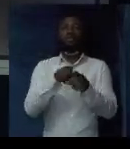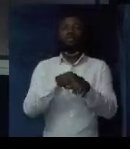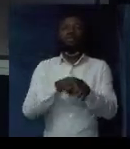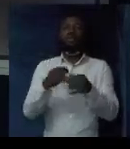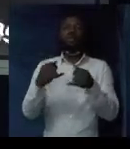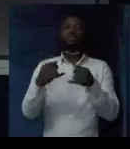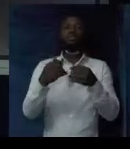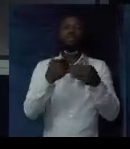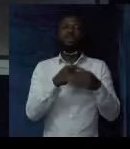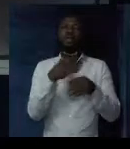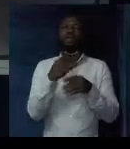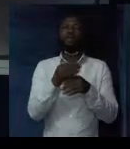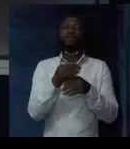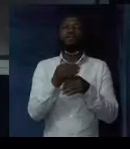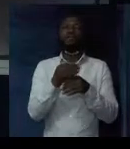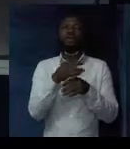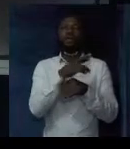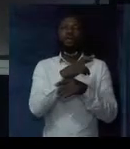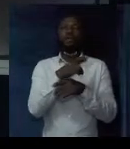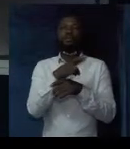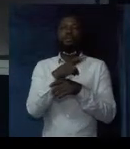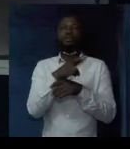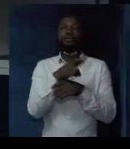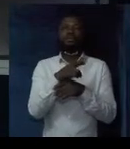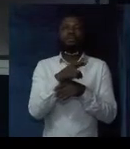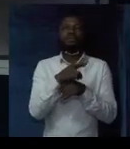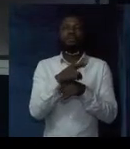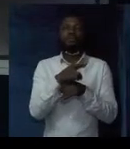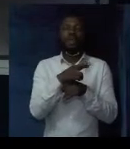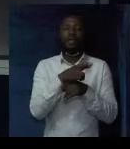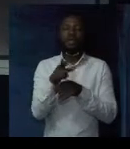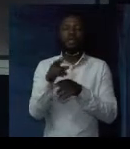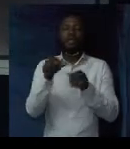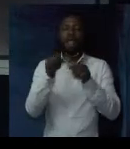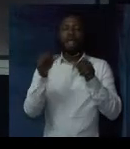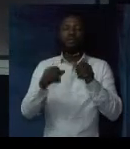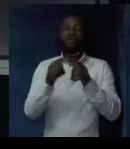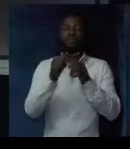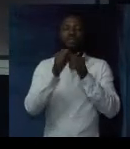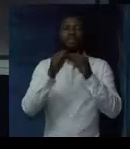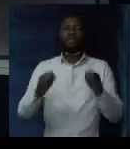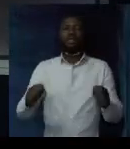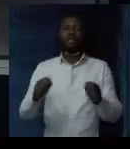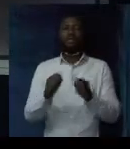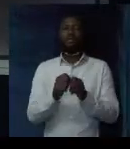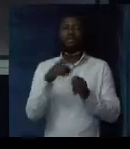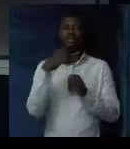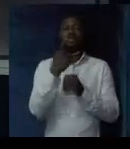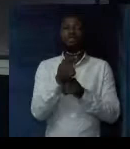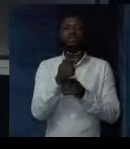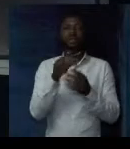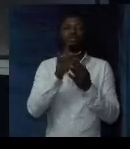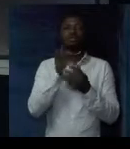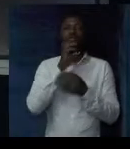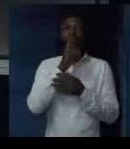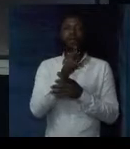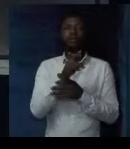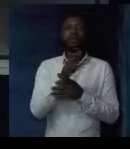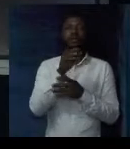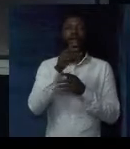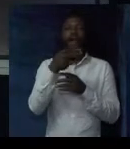The longer side of a right angle triangle is called what? That should be easy for you. There's nothing to calculate there. The options are